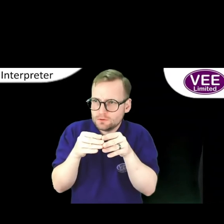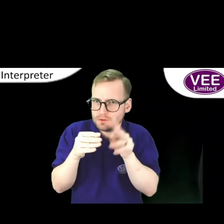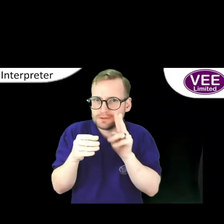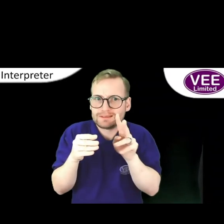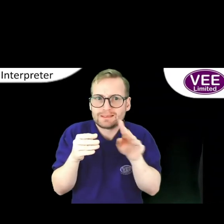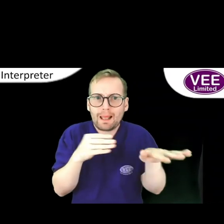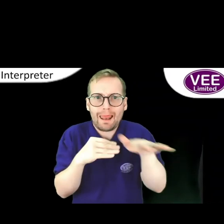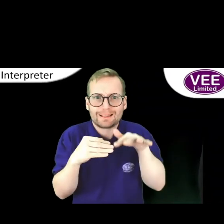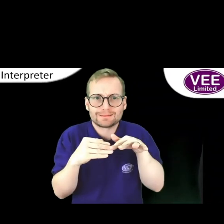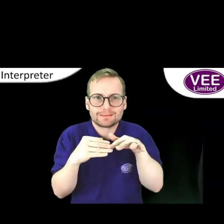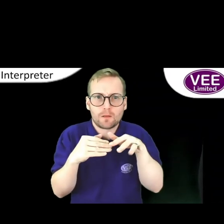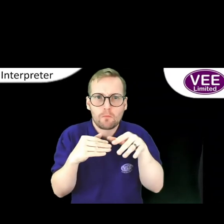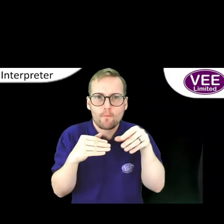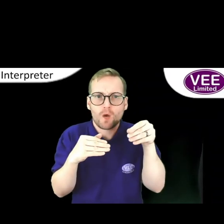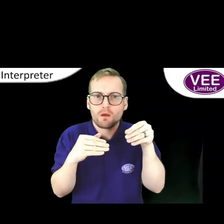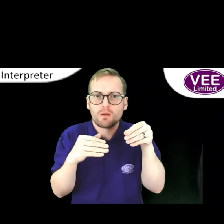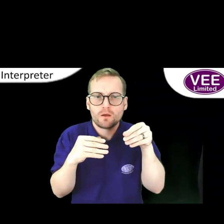slip away.